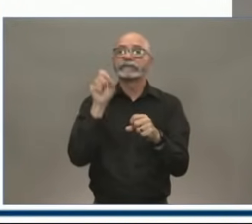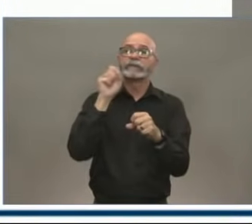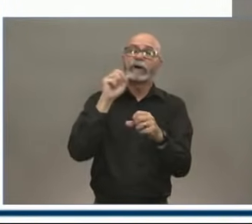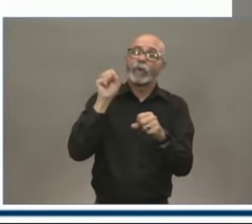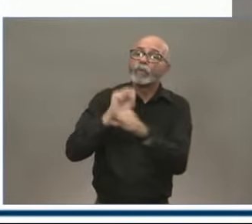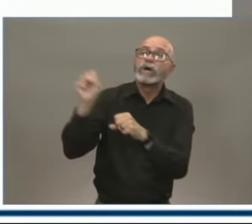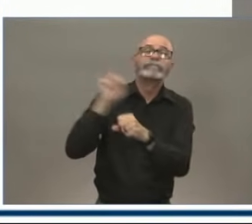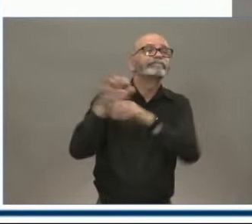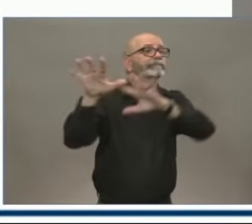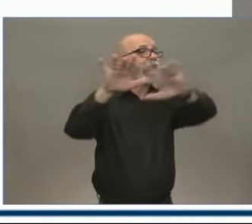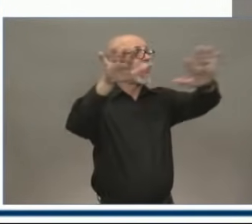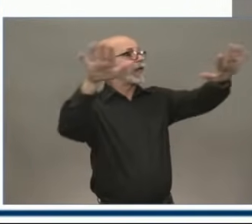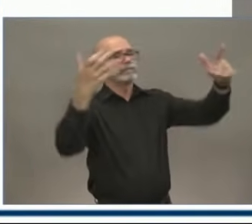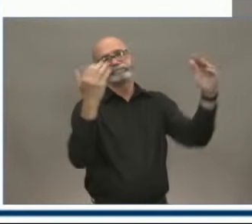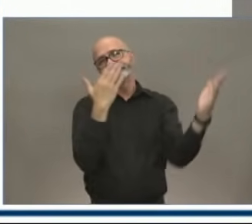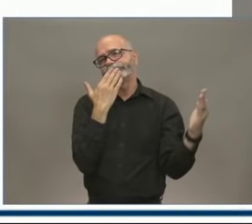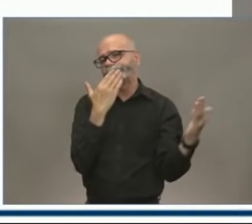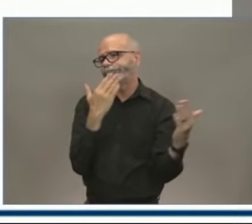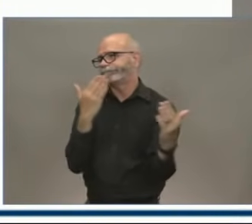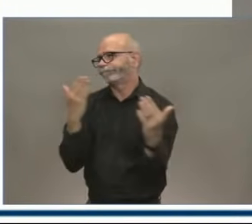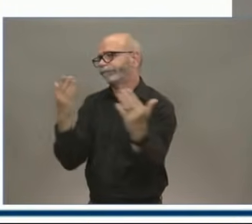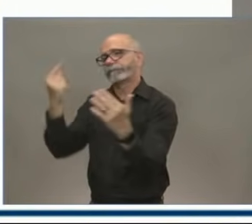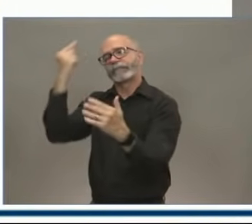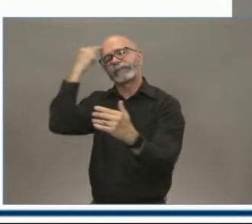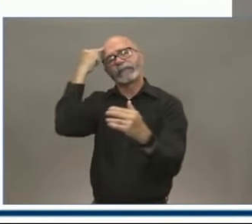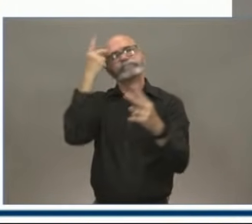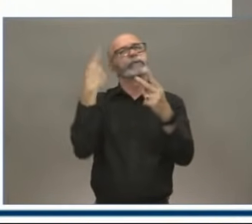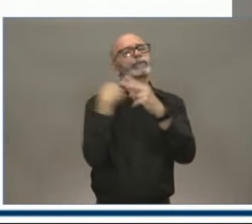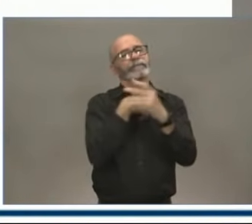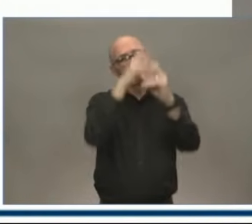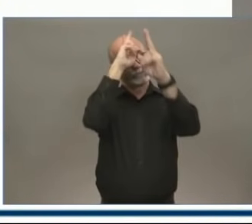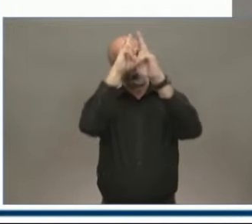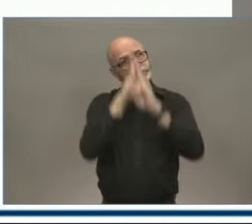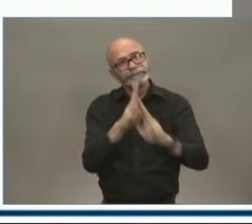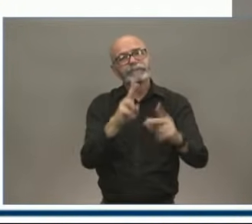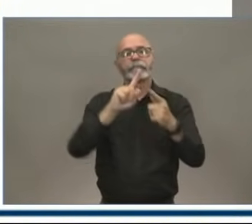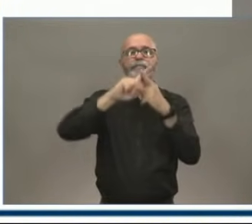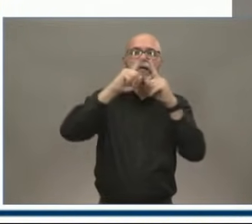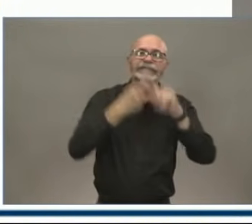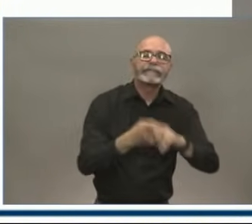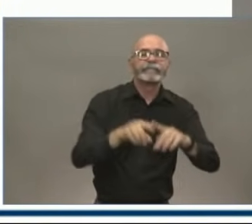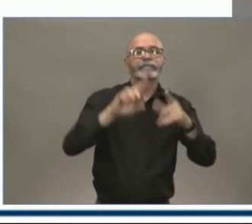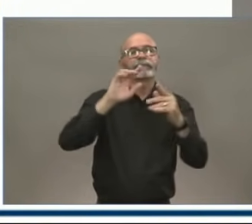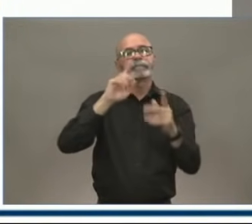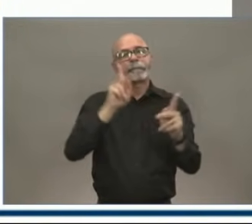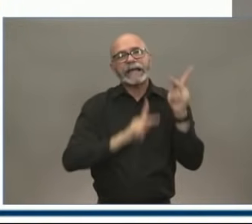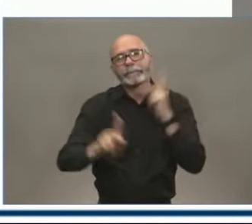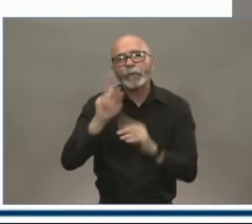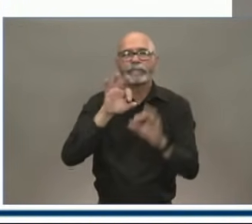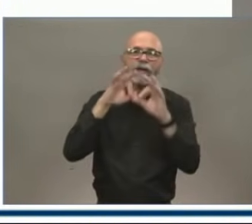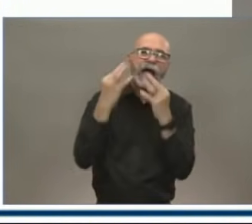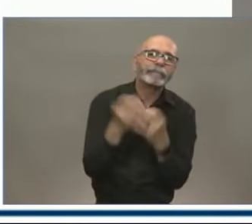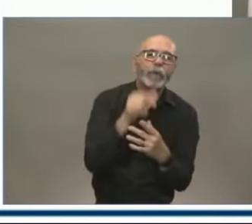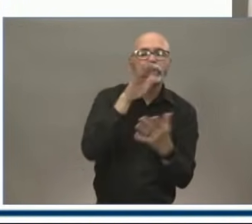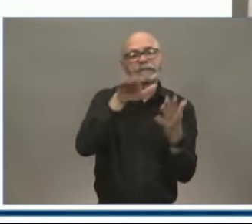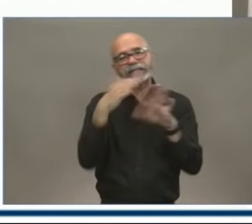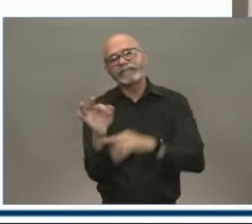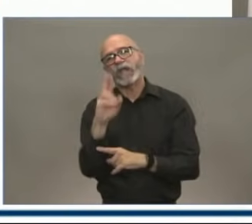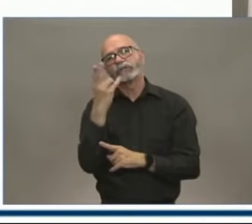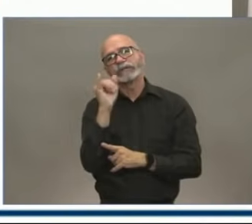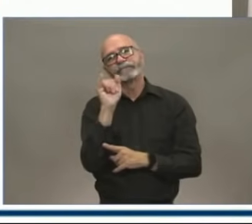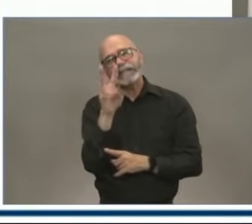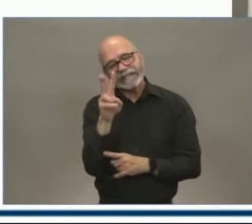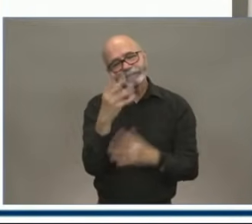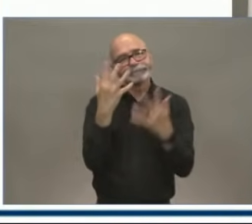encourage everyone to take a moment today to honor our friends and neighbors living with HIV and those who have died. Thank you, Premier. Thank you,